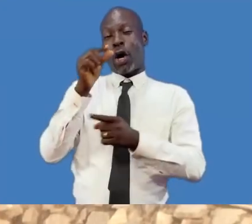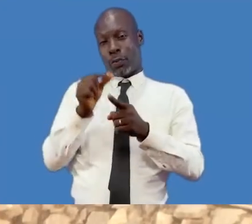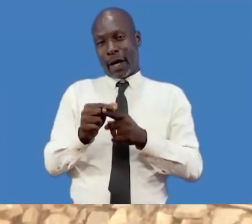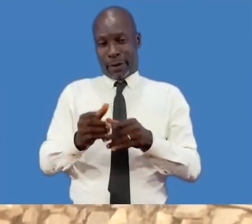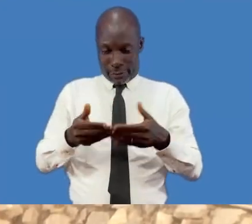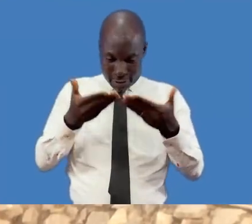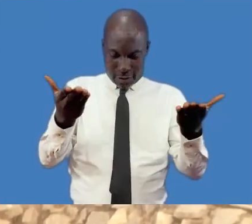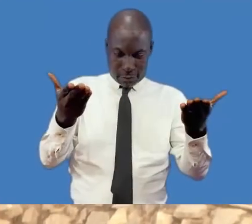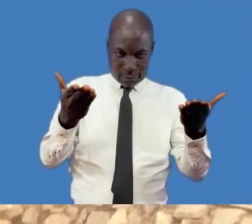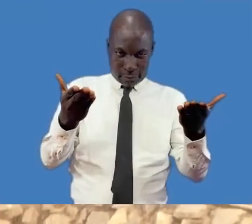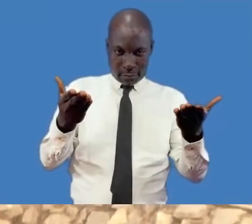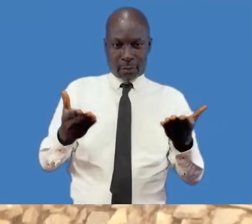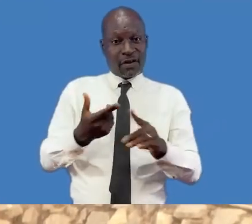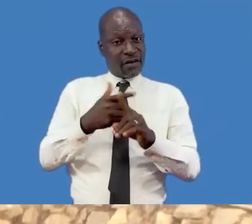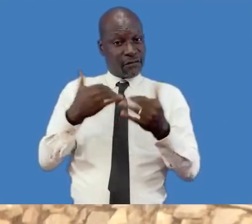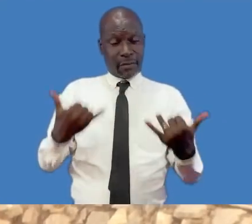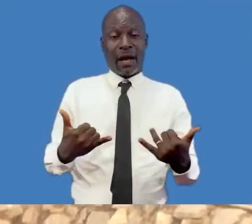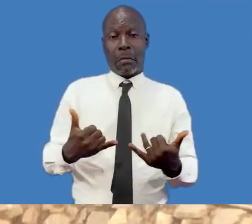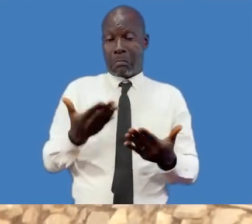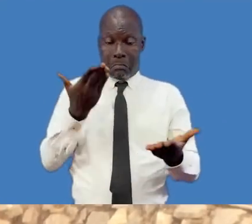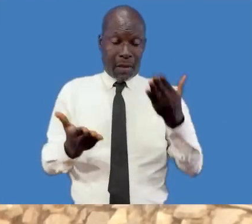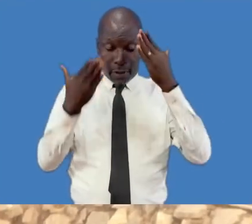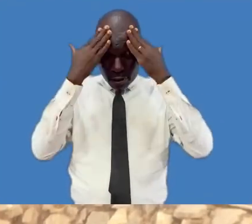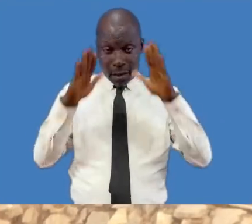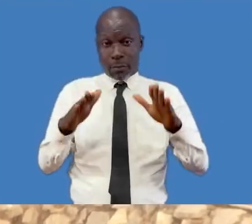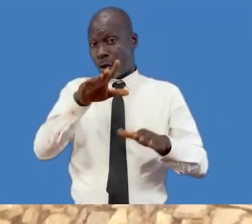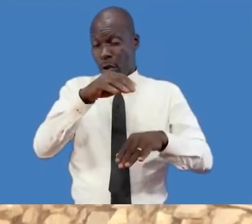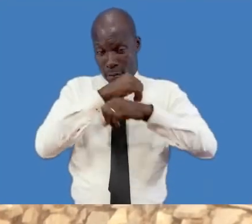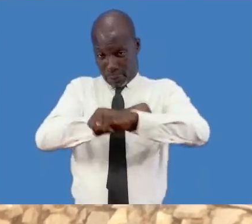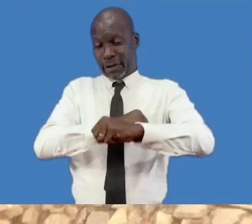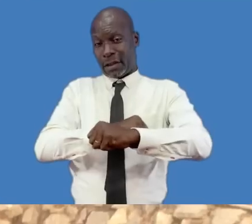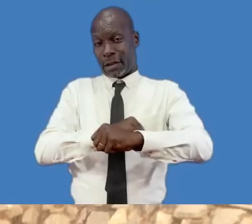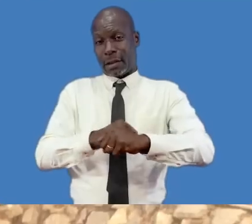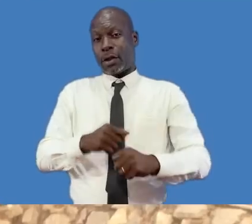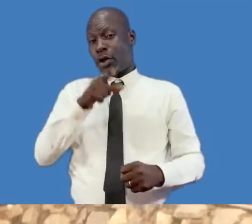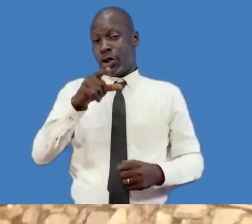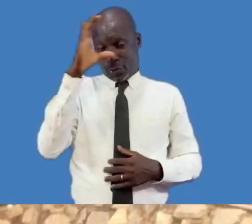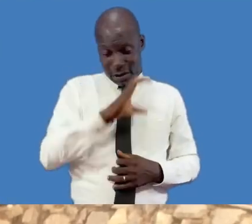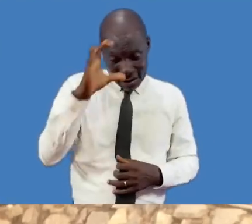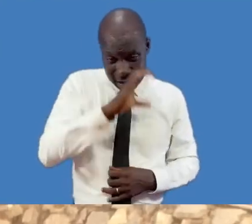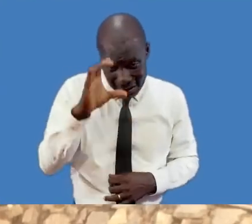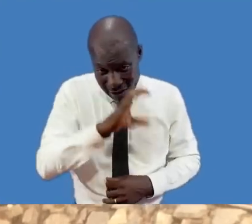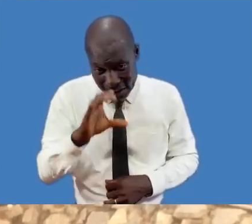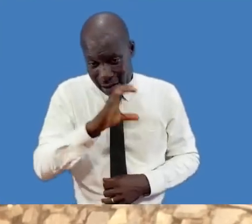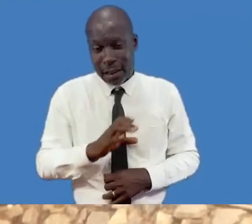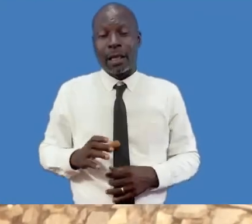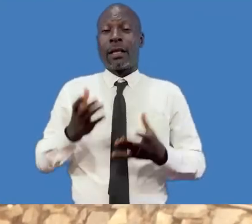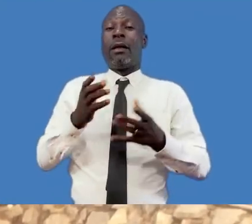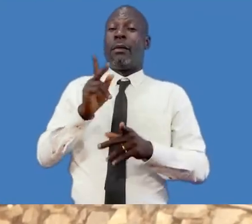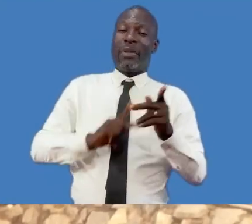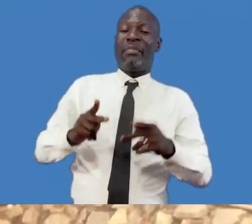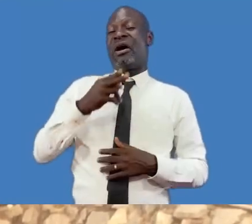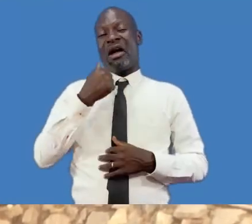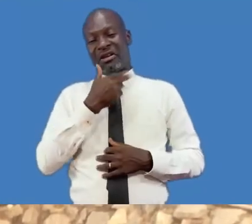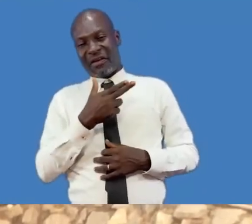ode ma wodi enti afri ne se wuni mu a wa ho banbo no a wo hwehwe a ma nkrofo na mo asofo asofo